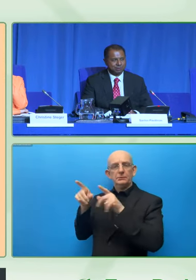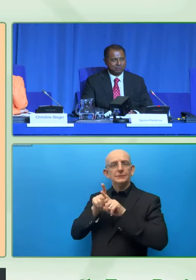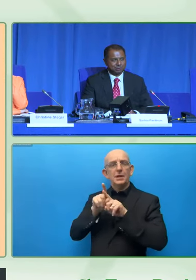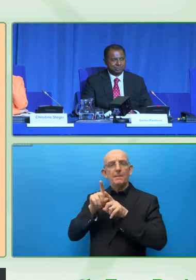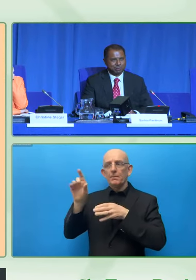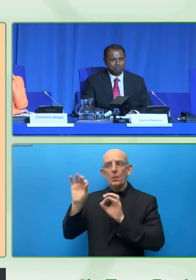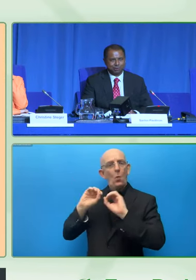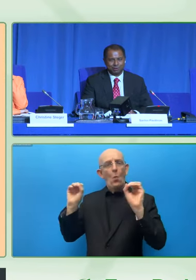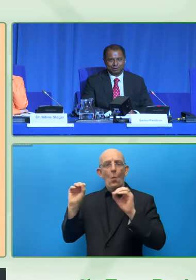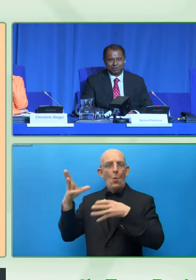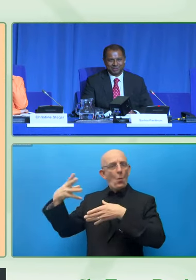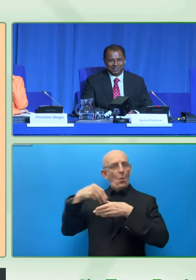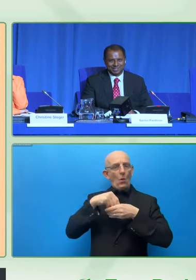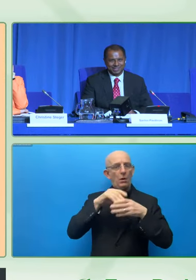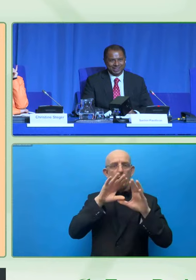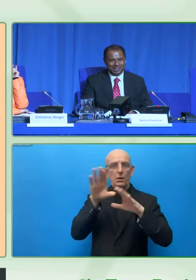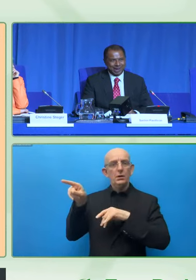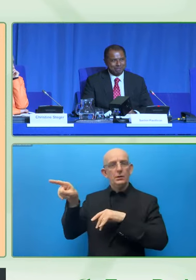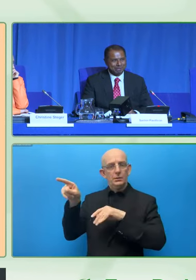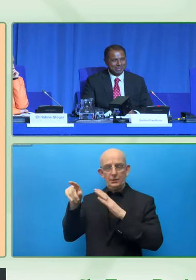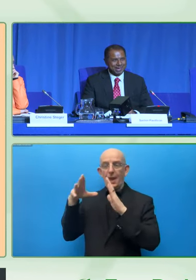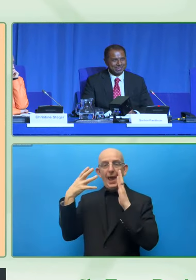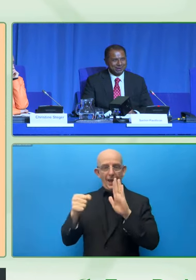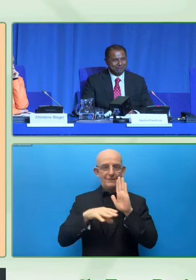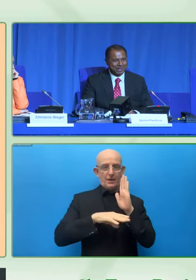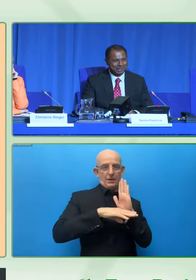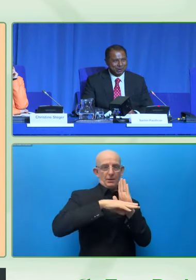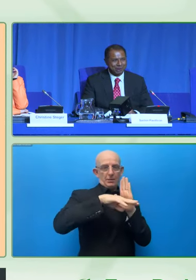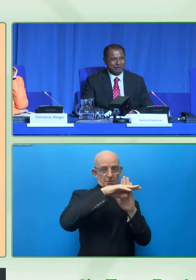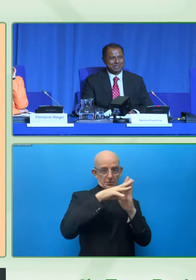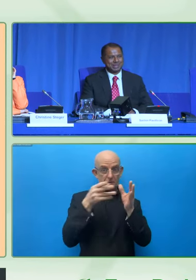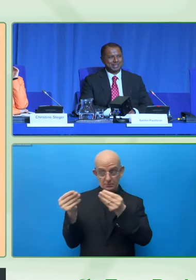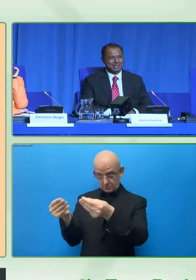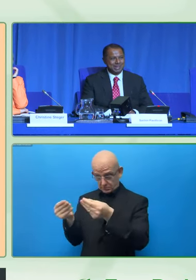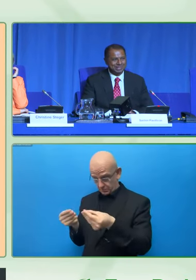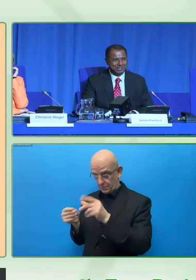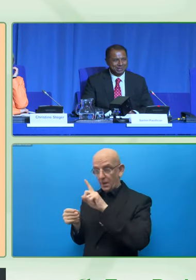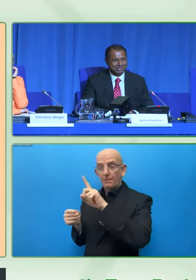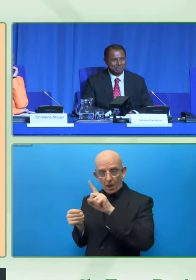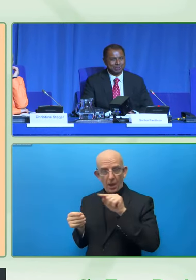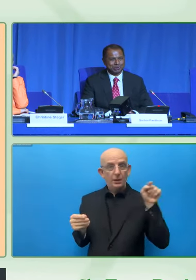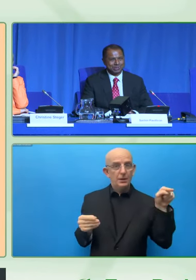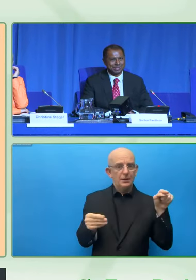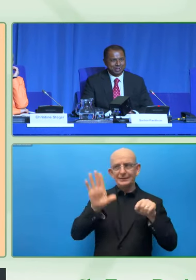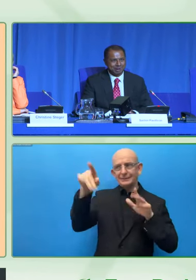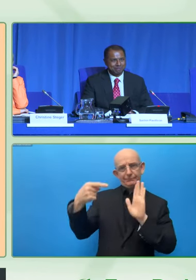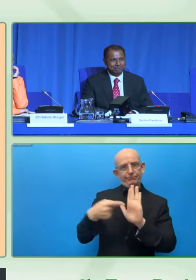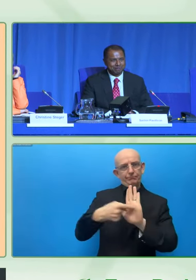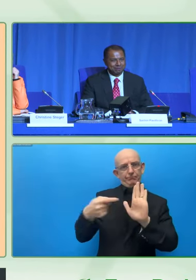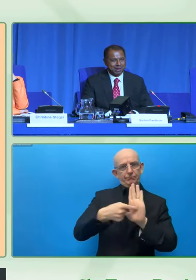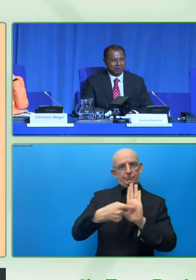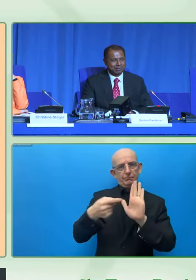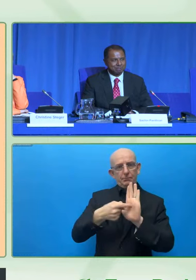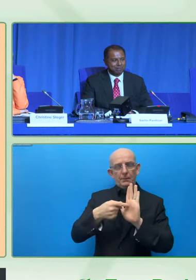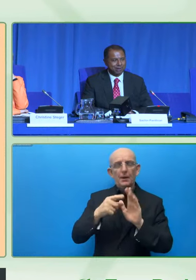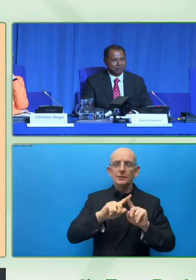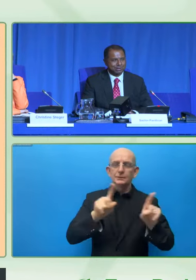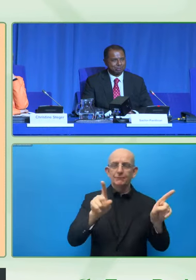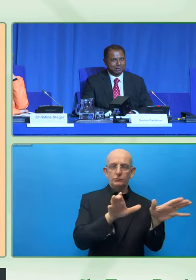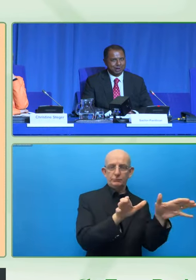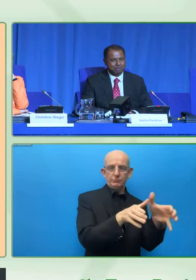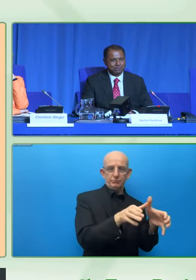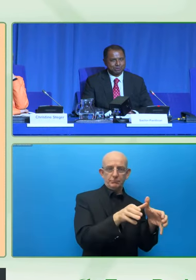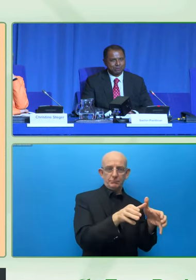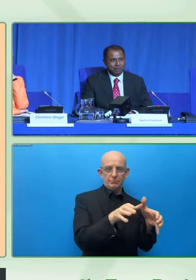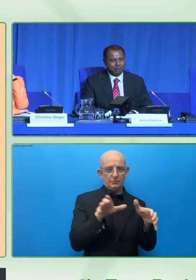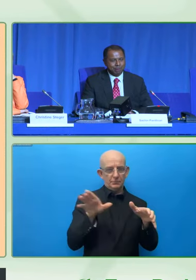sounds simple. Its implementation of that is always not the easiest approach. There is barriers